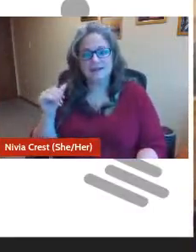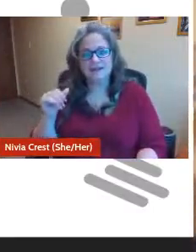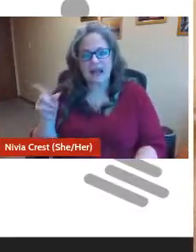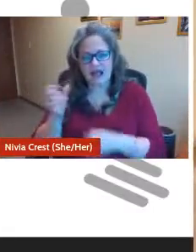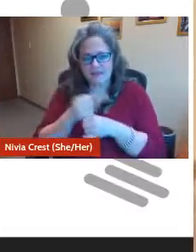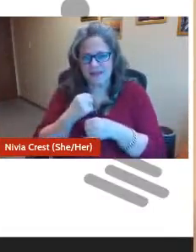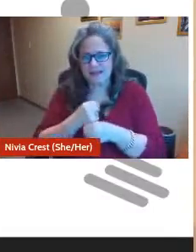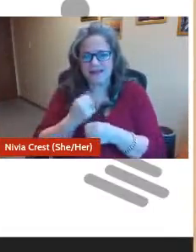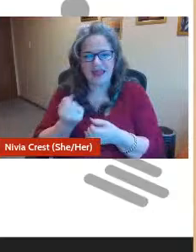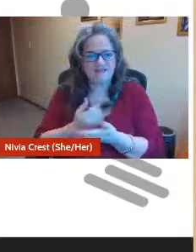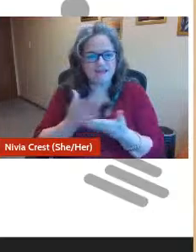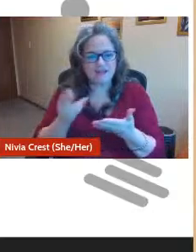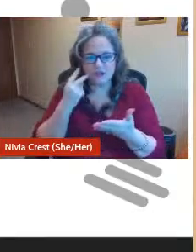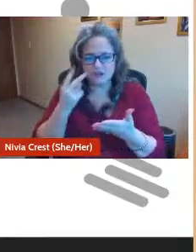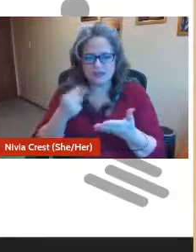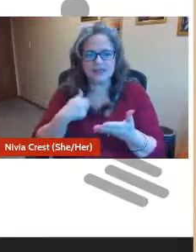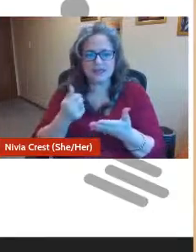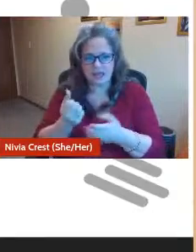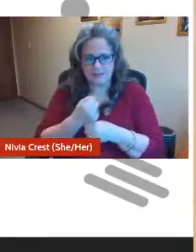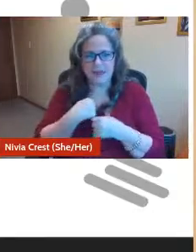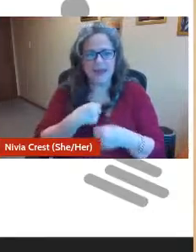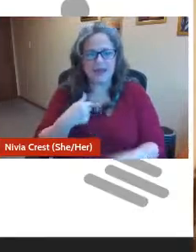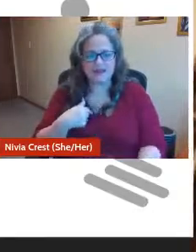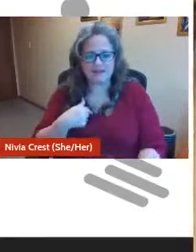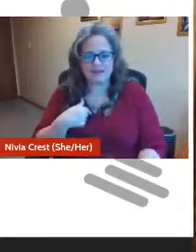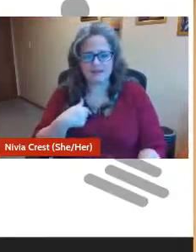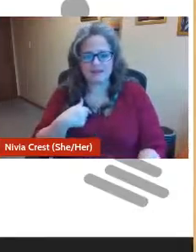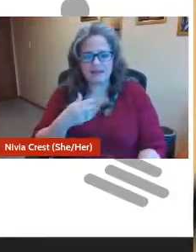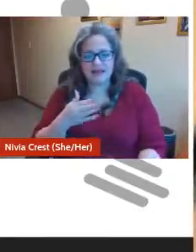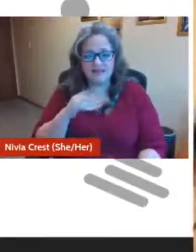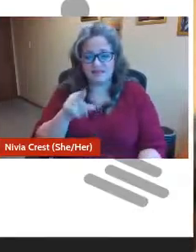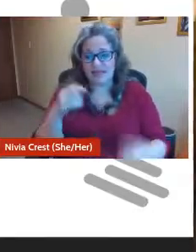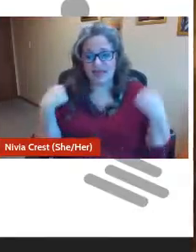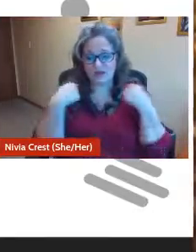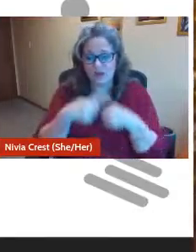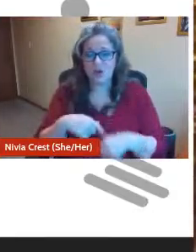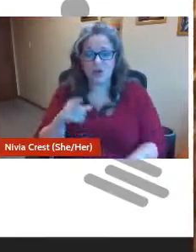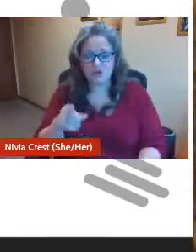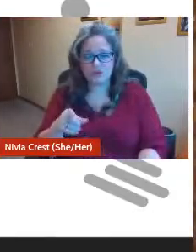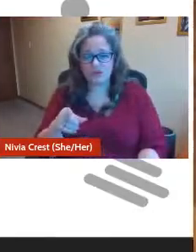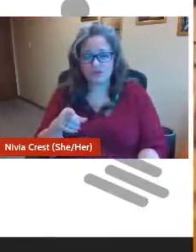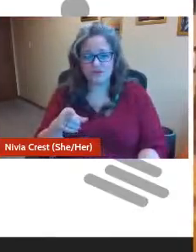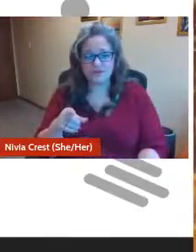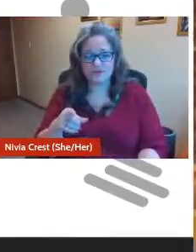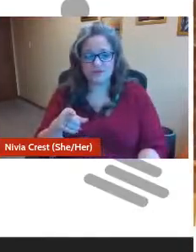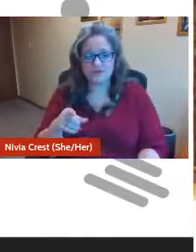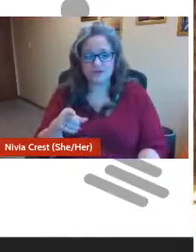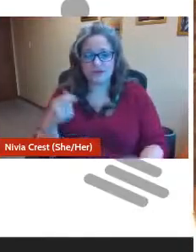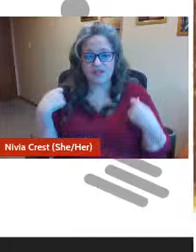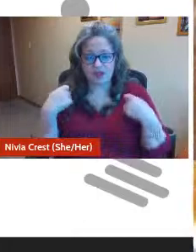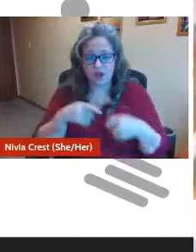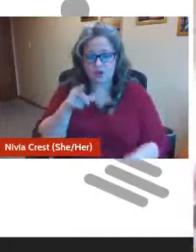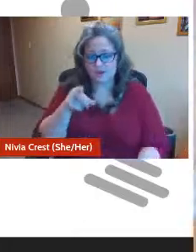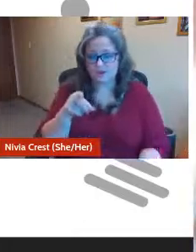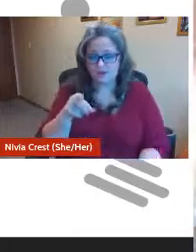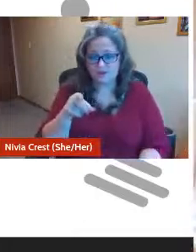that I made. Everything that you see is what I made. Even that coat that's on the counter. I mean, coat hanging up right